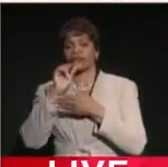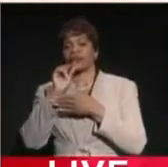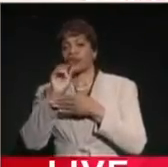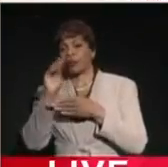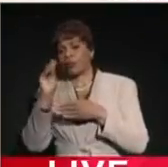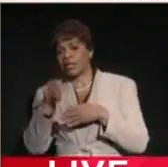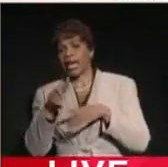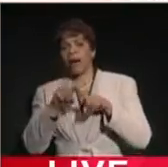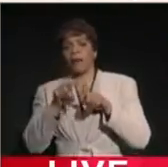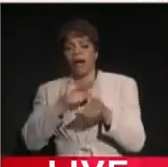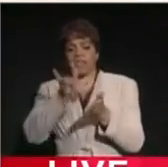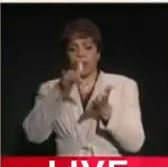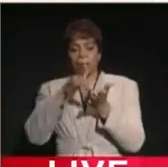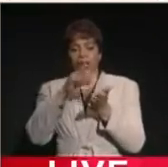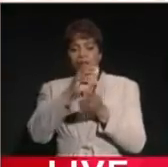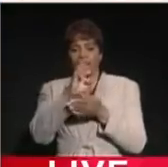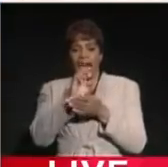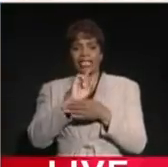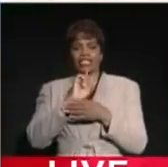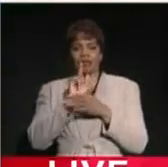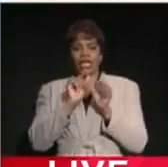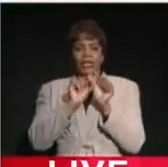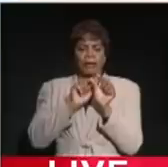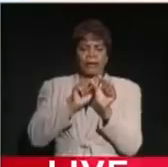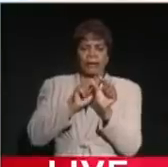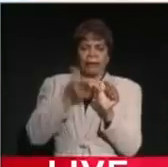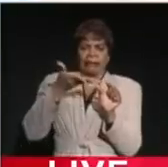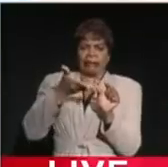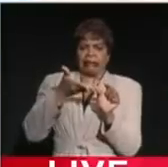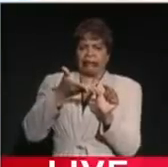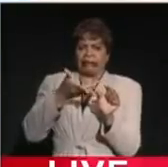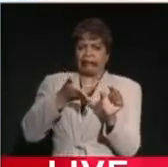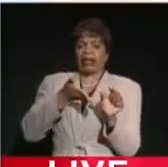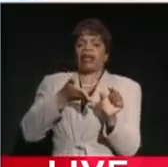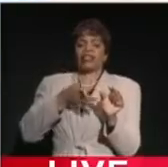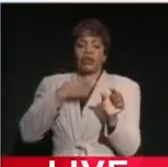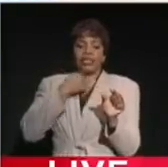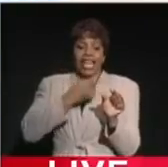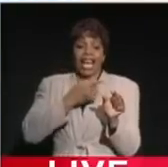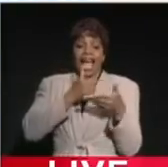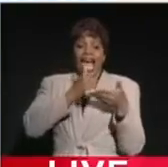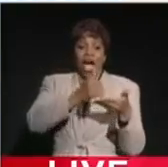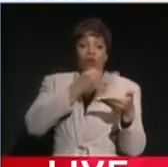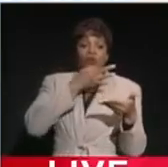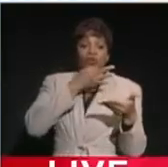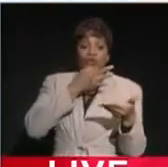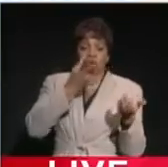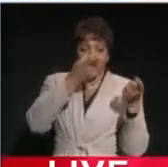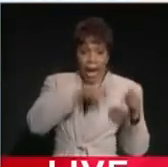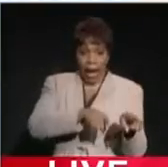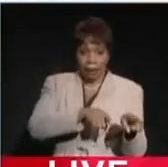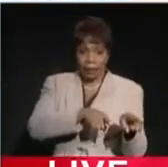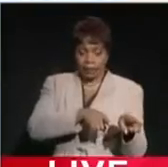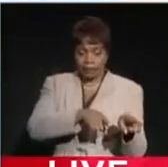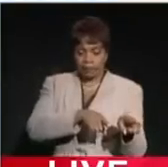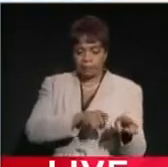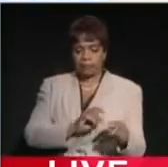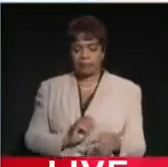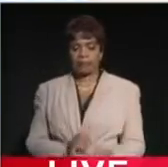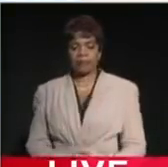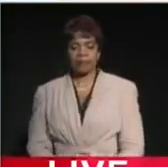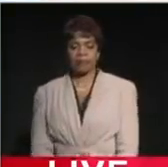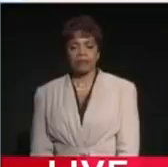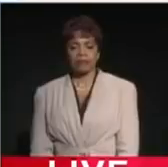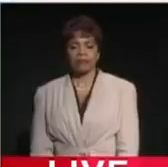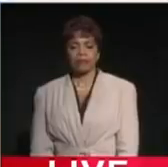left behind. So I would just say to the middle class, help is on the way. Mr. Murphy, what is your question to Ms.